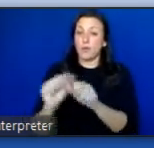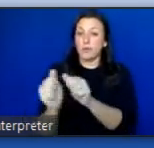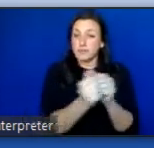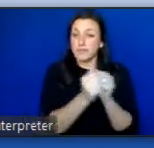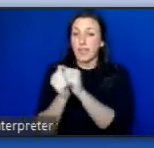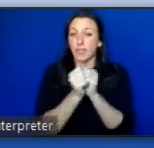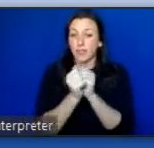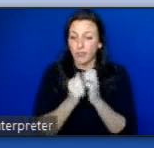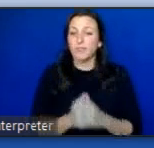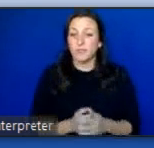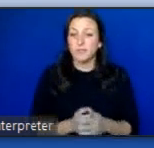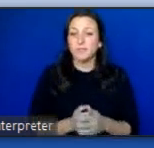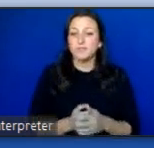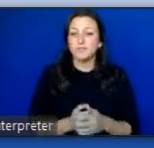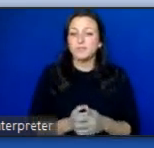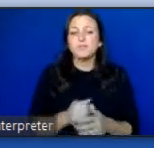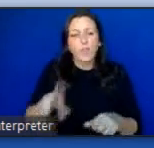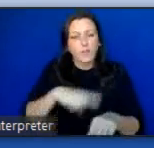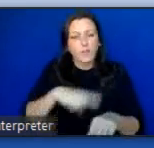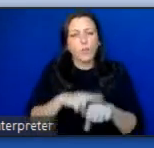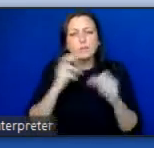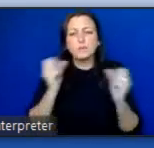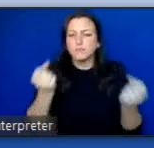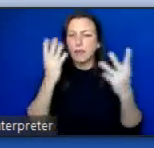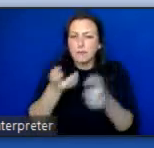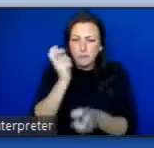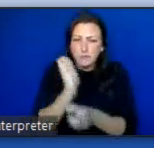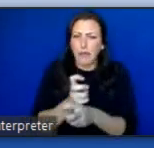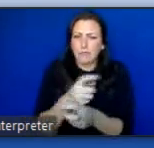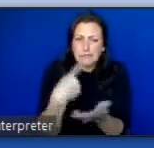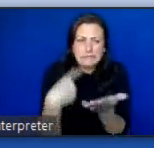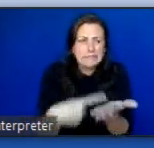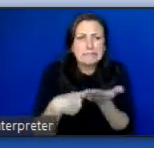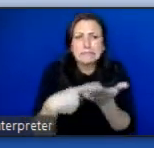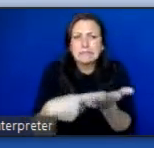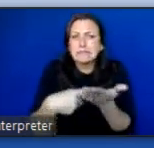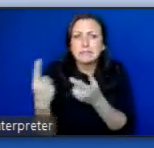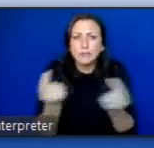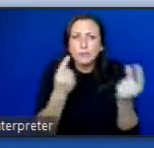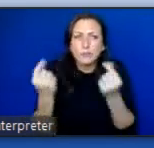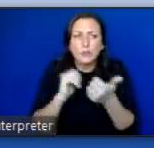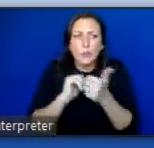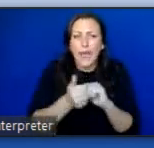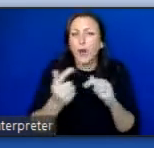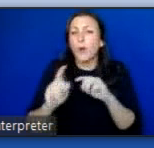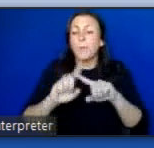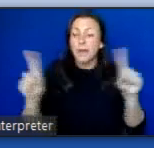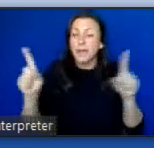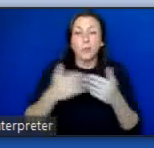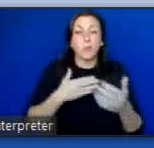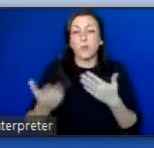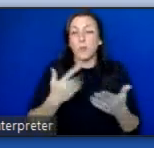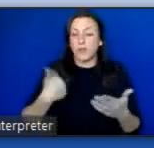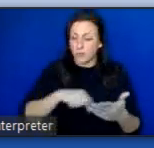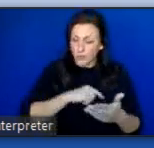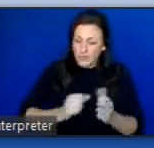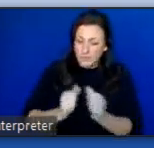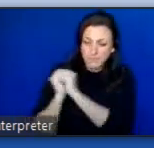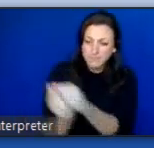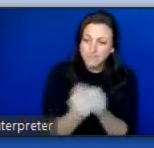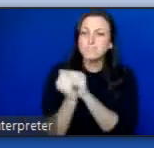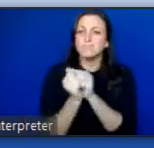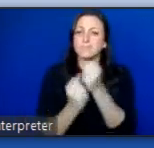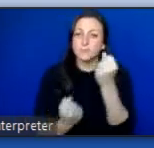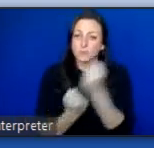me wrong, there were a lot of tough conversations, but no matter what, we were in this together and supporting each other.